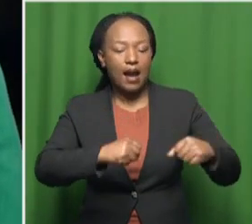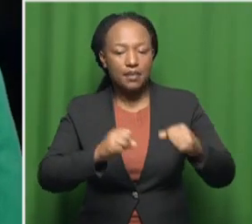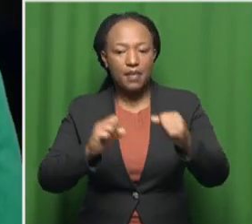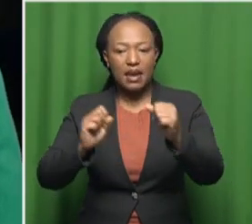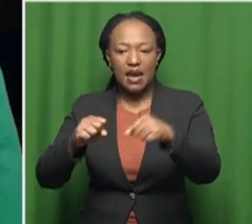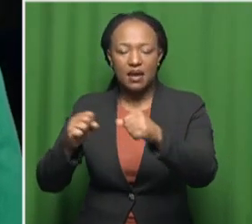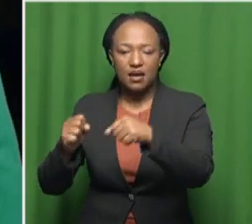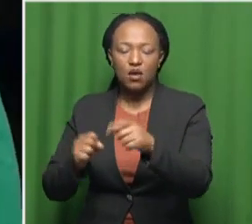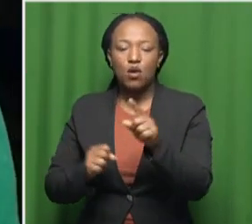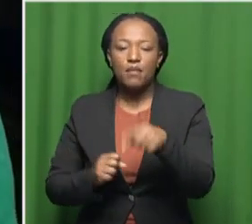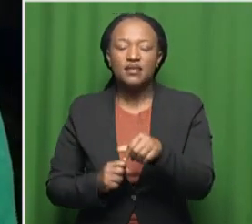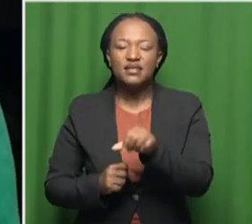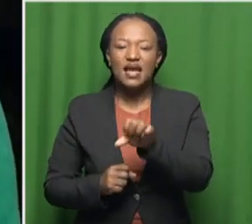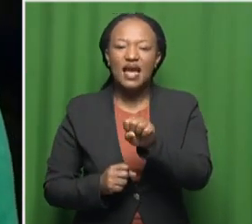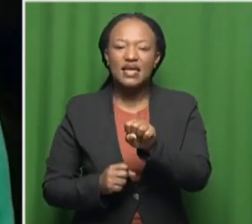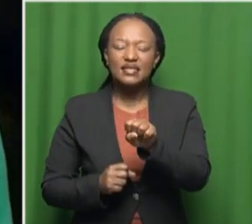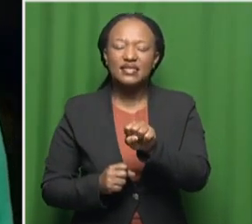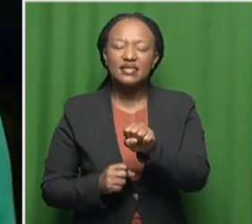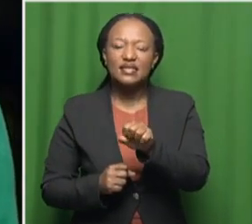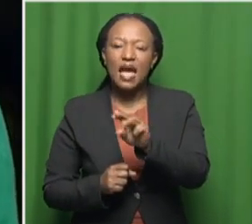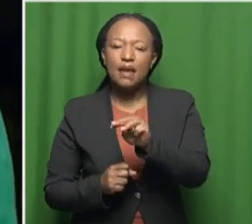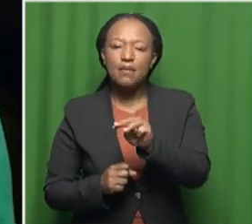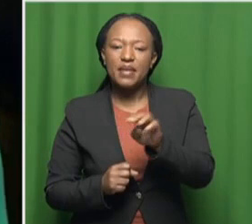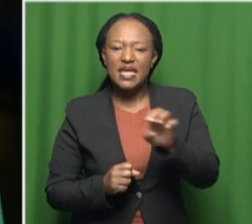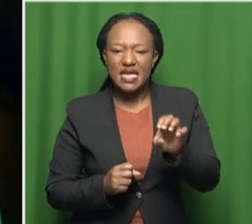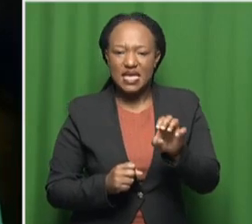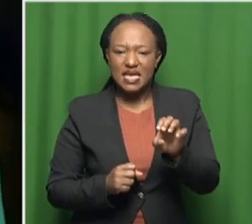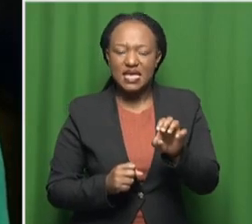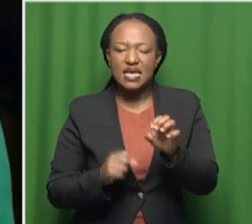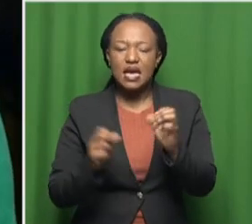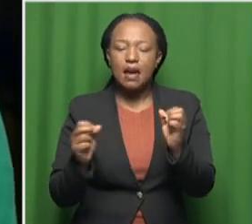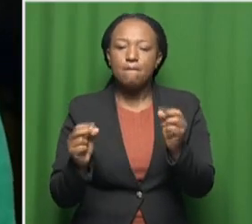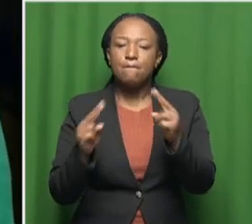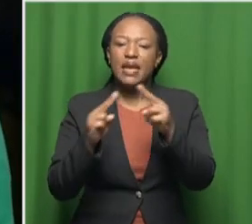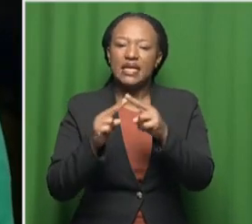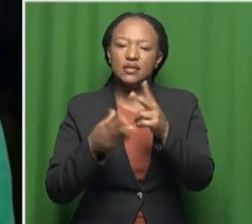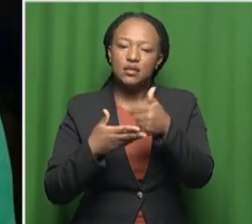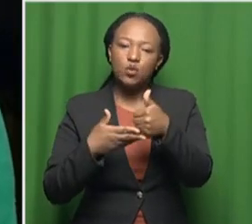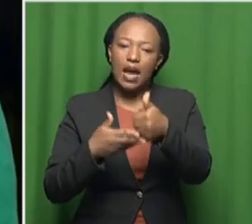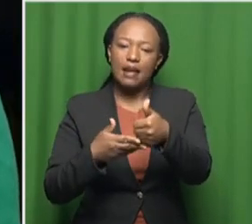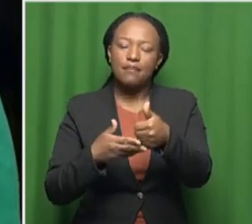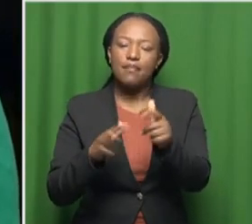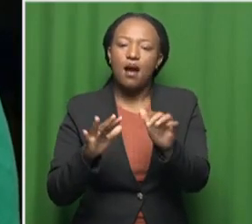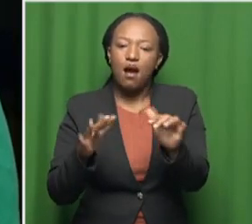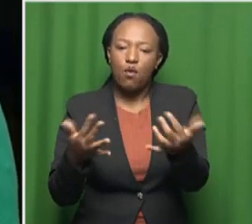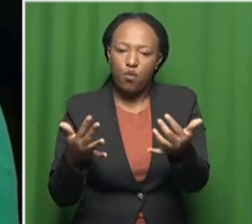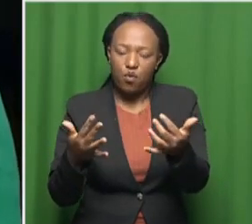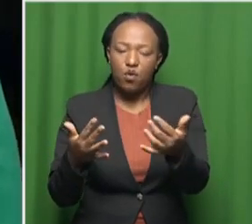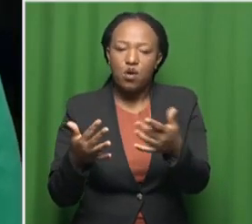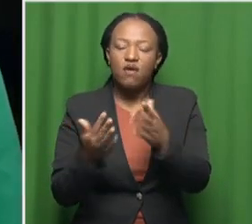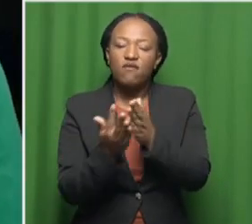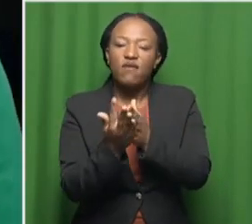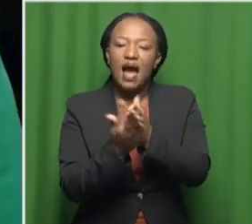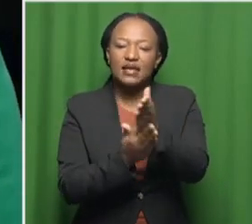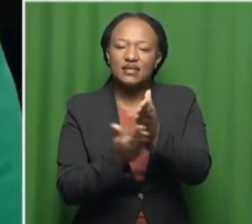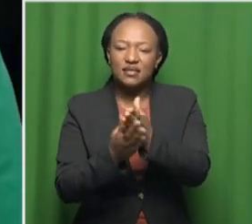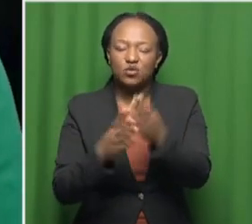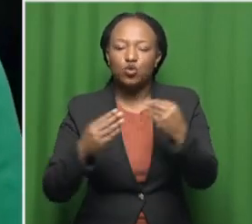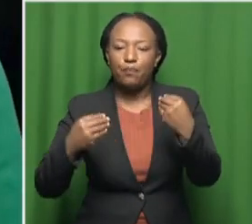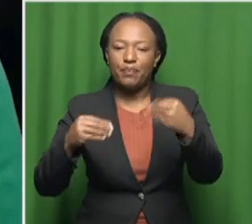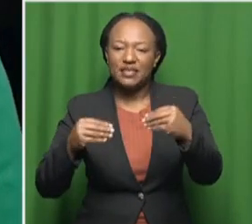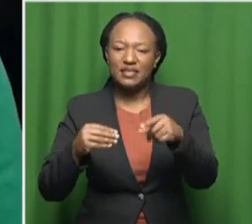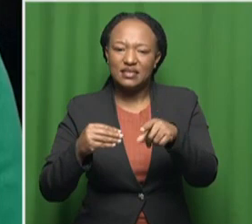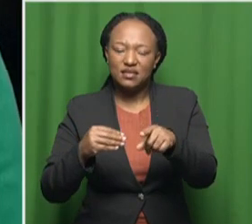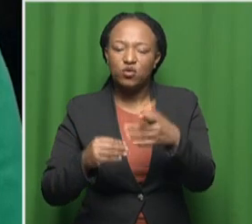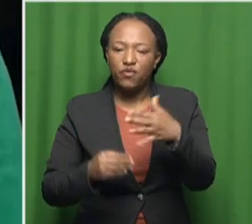an SMME bridge to say what will be the contribution towards small business development and access to market. You may have listened